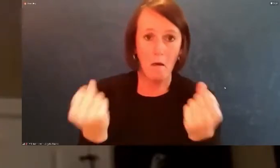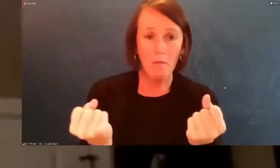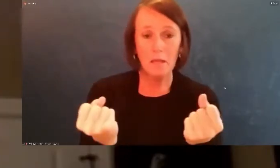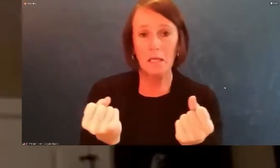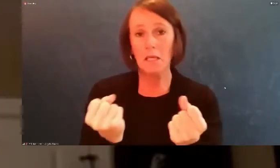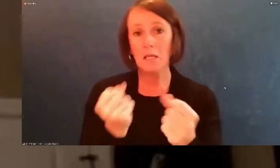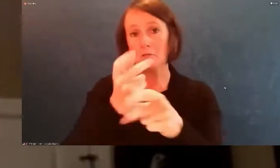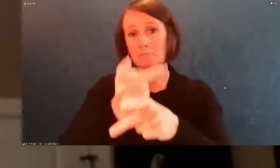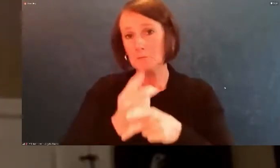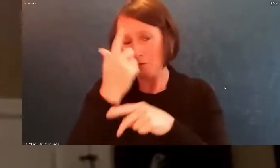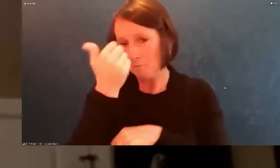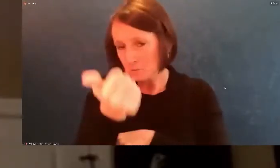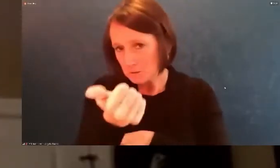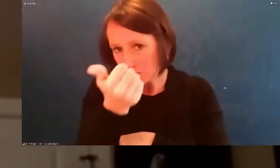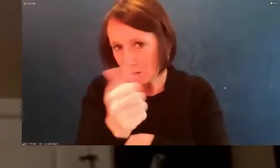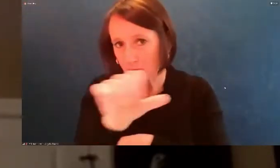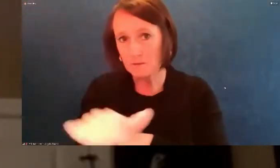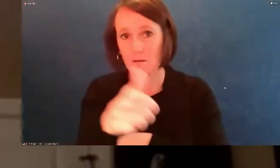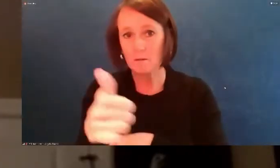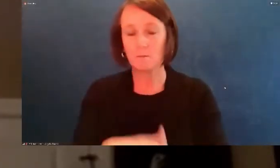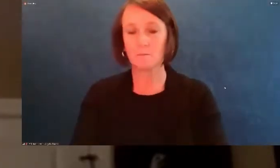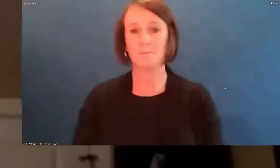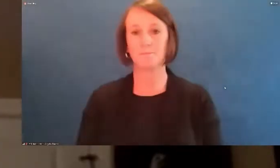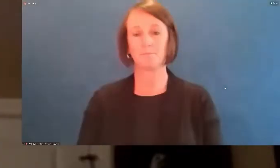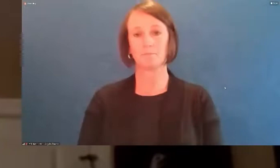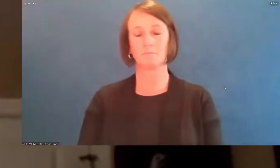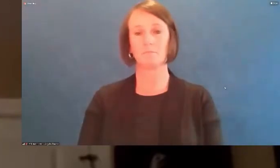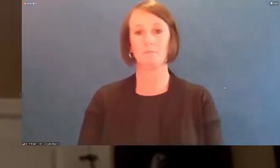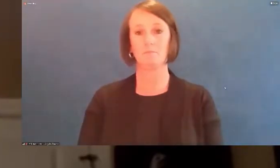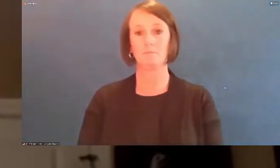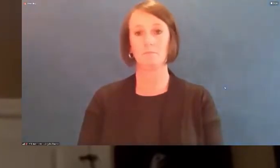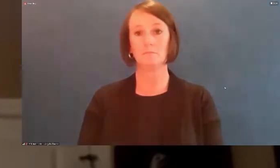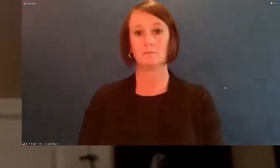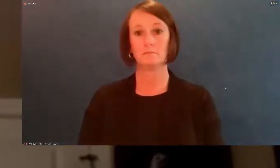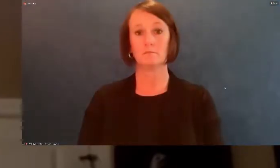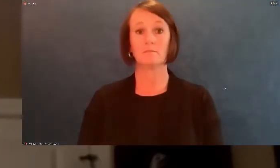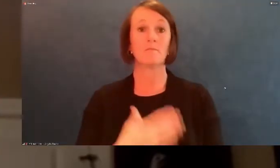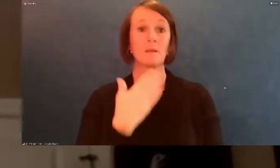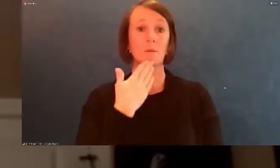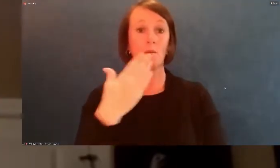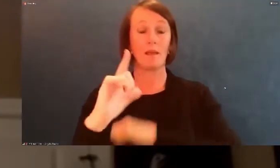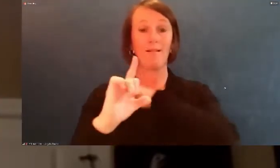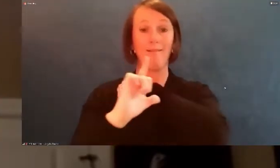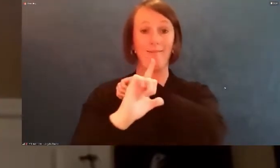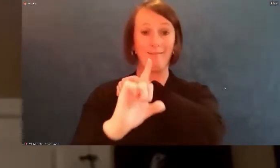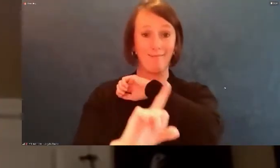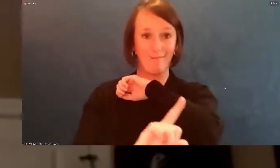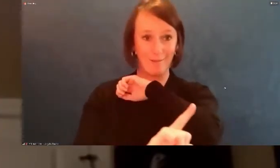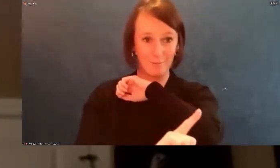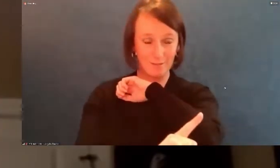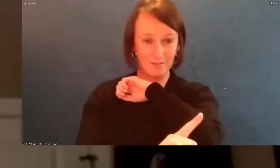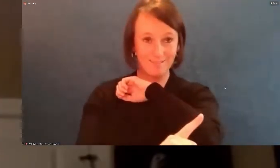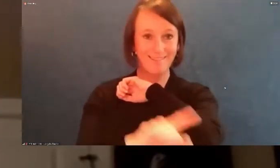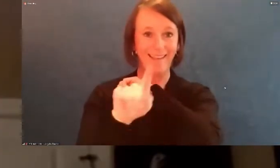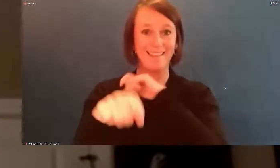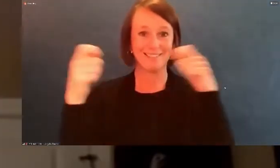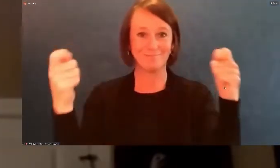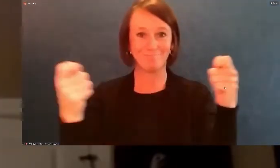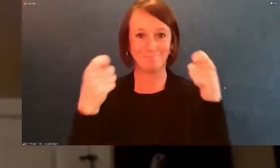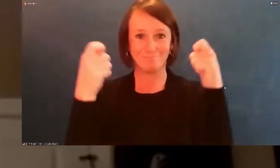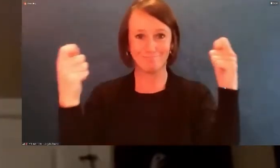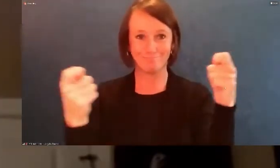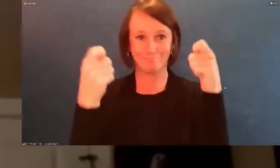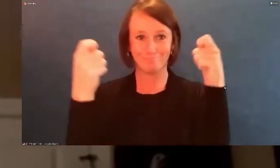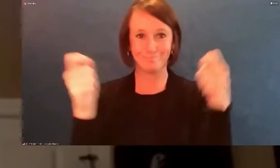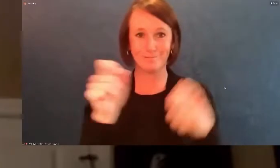during our time together is I really want to thank Lethbridge and the Word on the Street Festival. I'm really happy and very